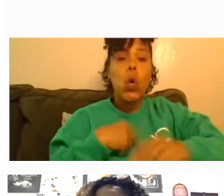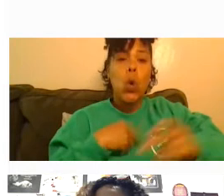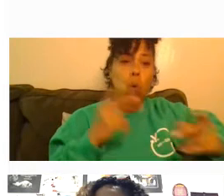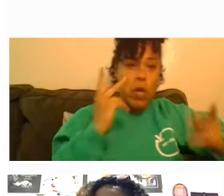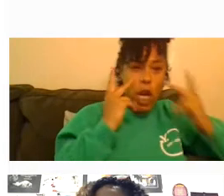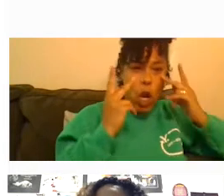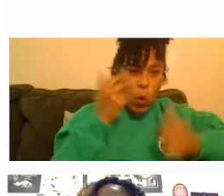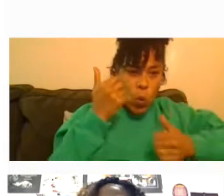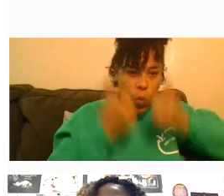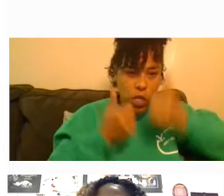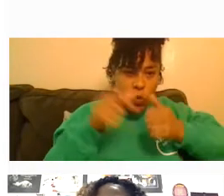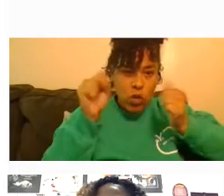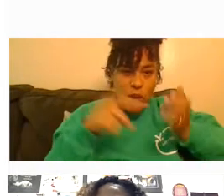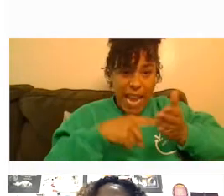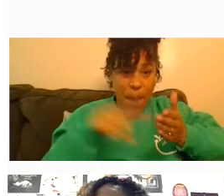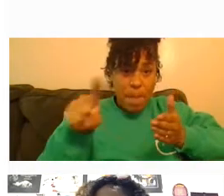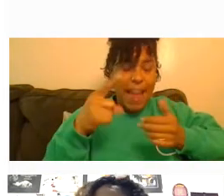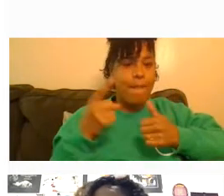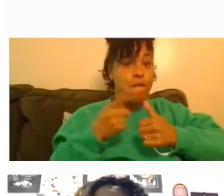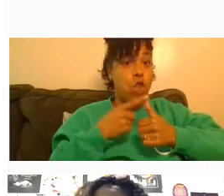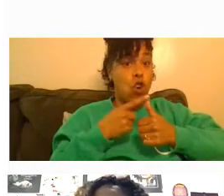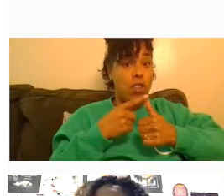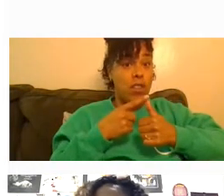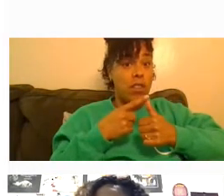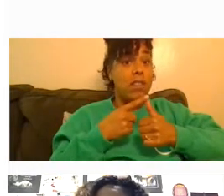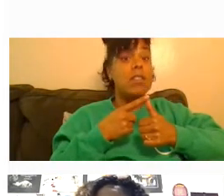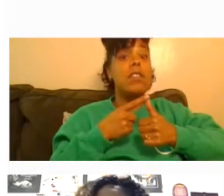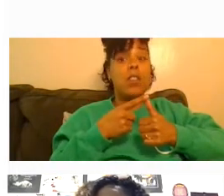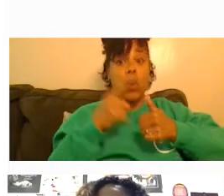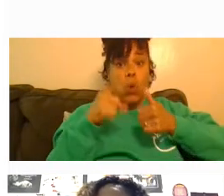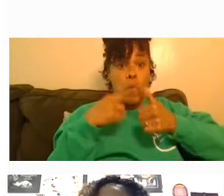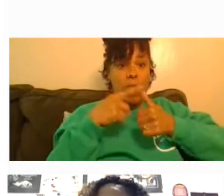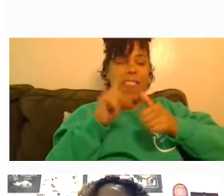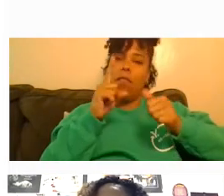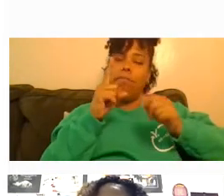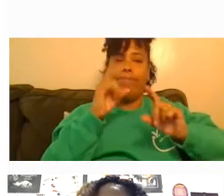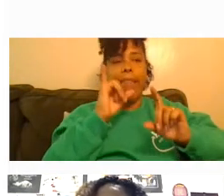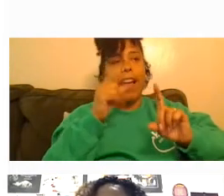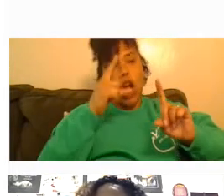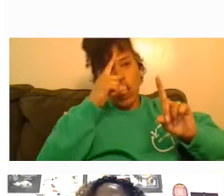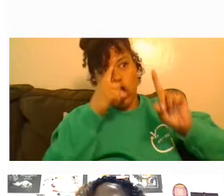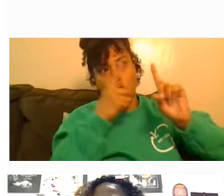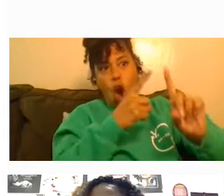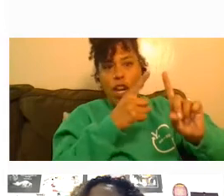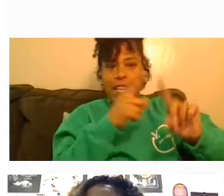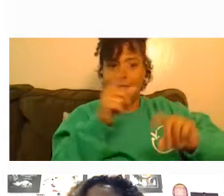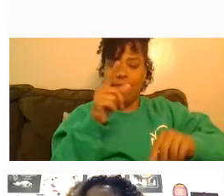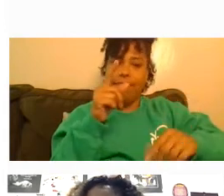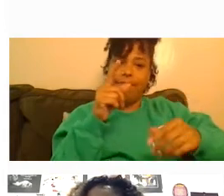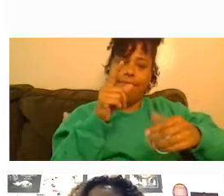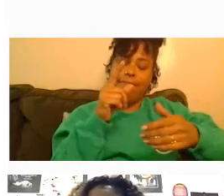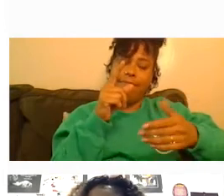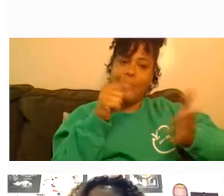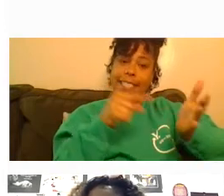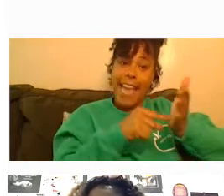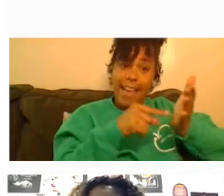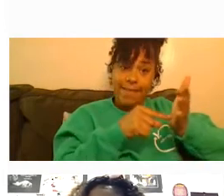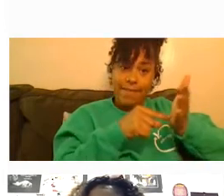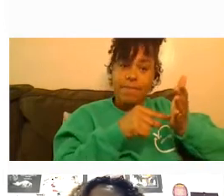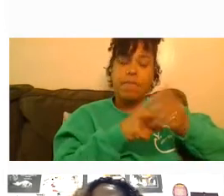off first. Once you pay that debt off, that's the target debt, we move that debt and stack it onto the next